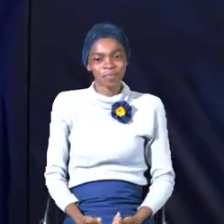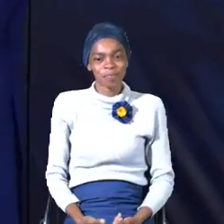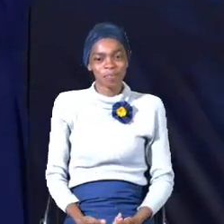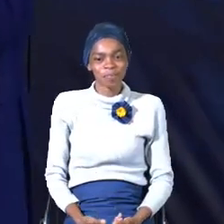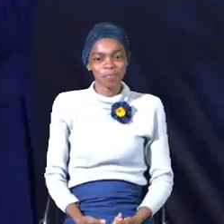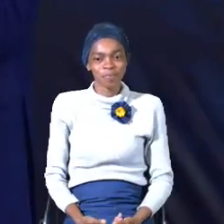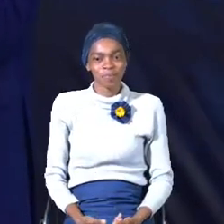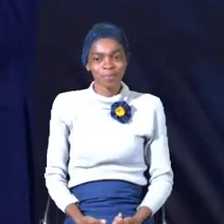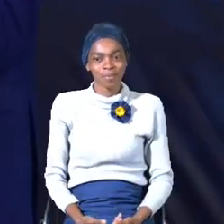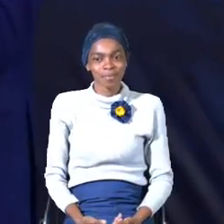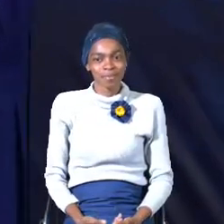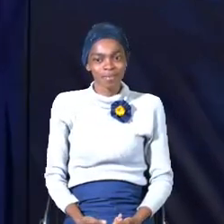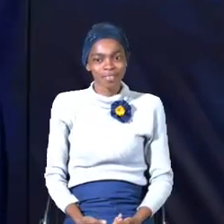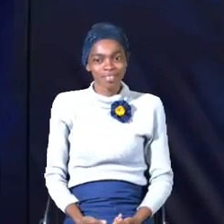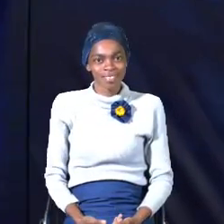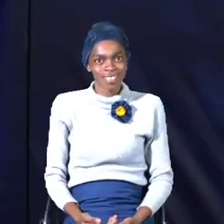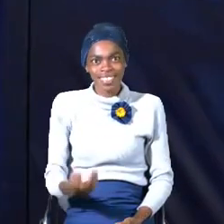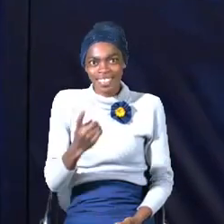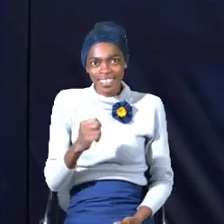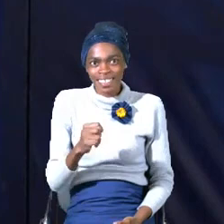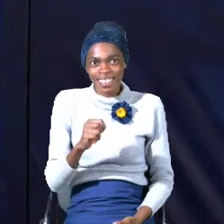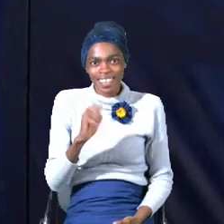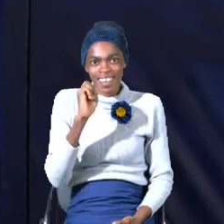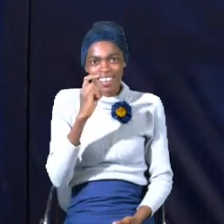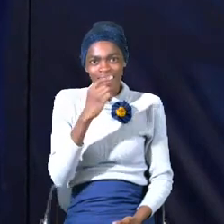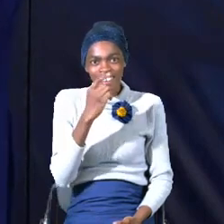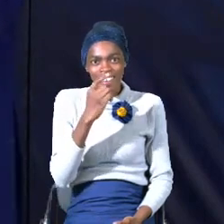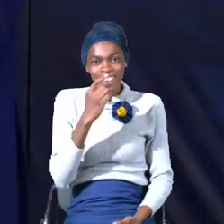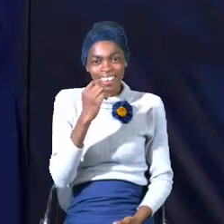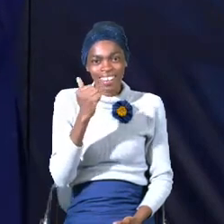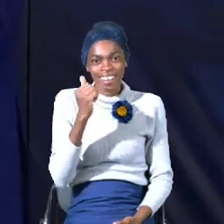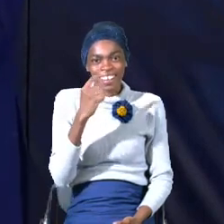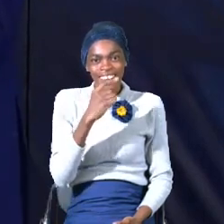The eagle is here.